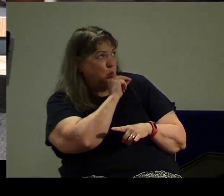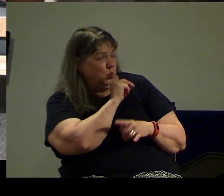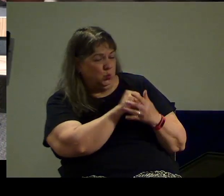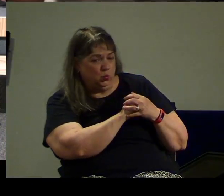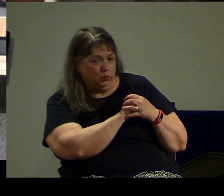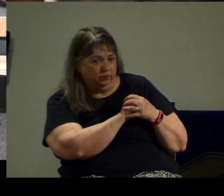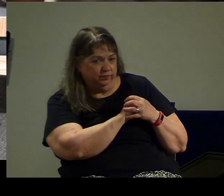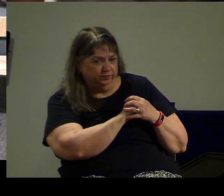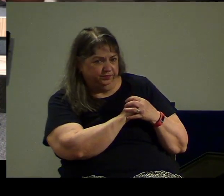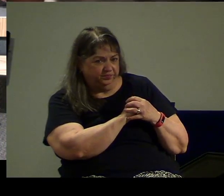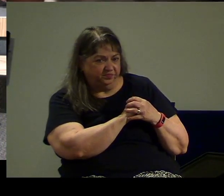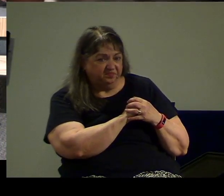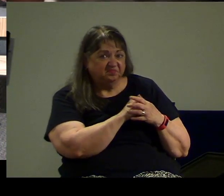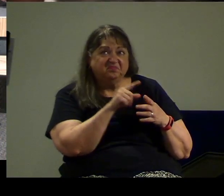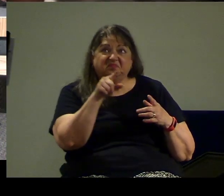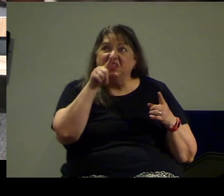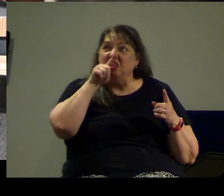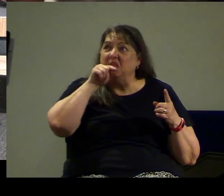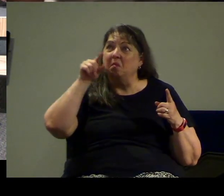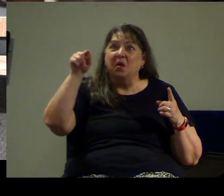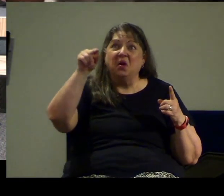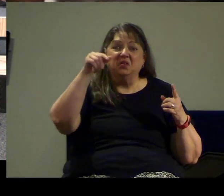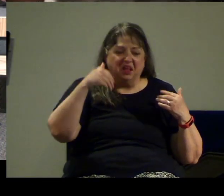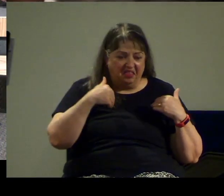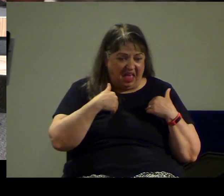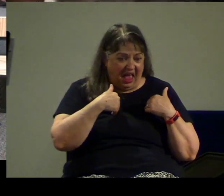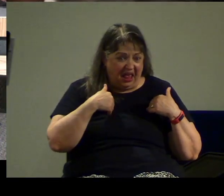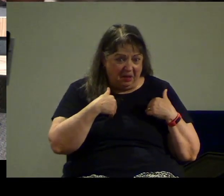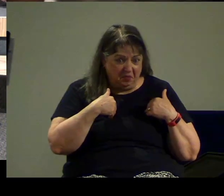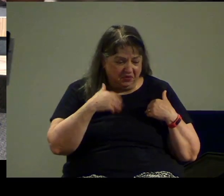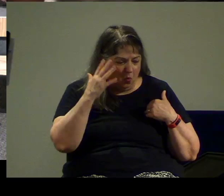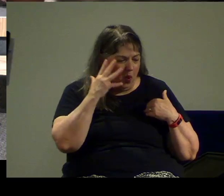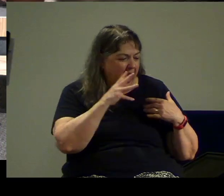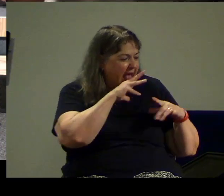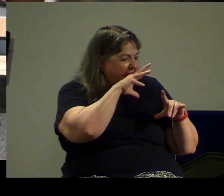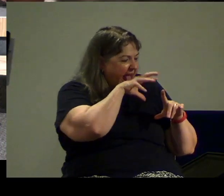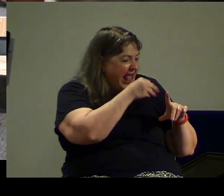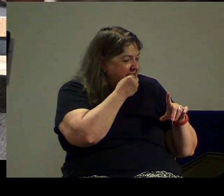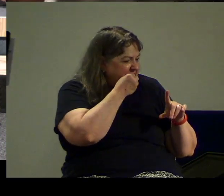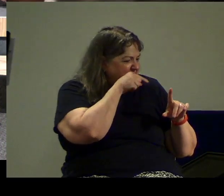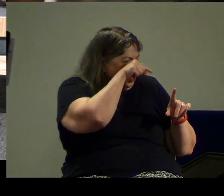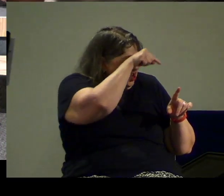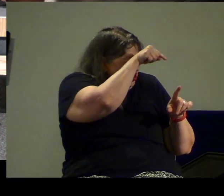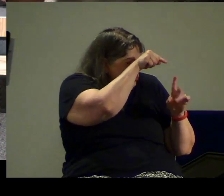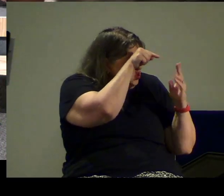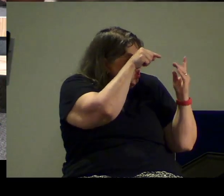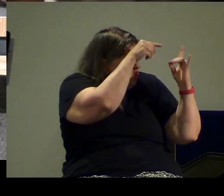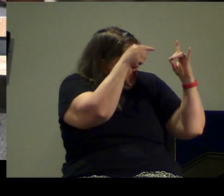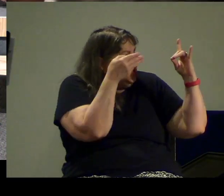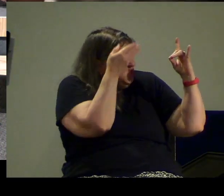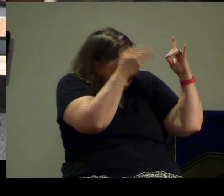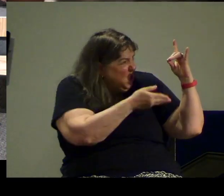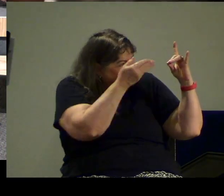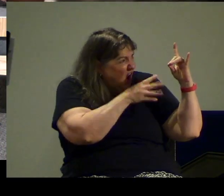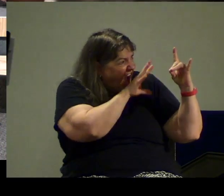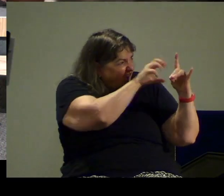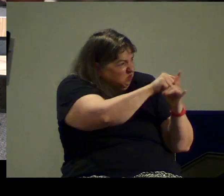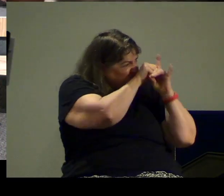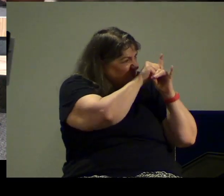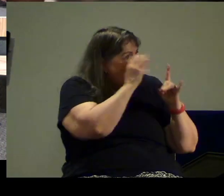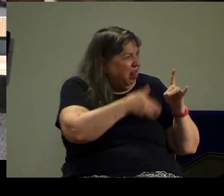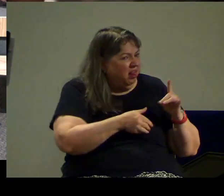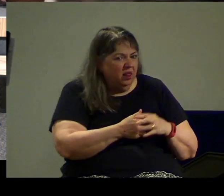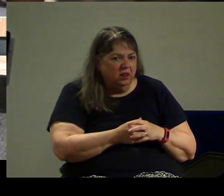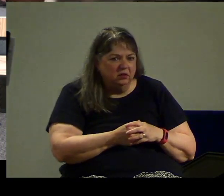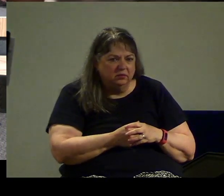The birds and the beasts of the field are going to have you for lunch. David understood he wasn't facing Goliath in